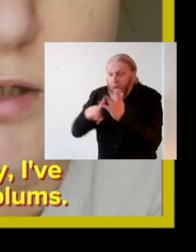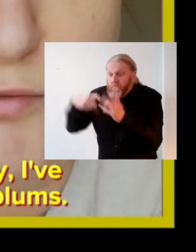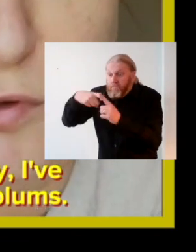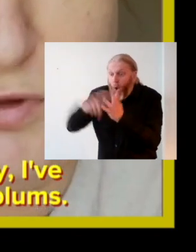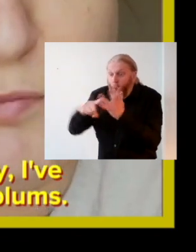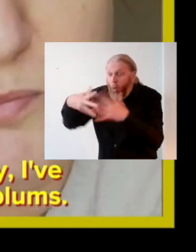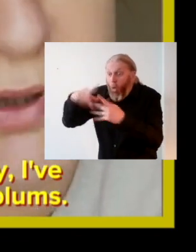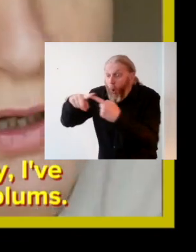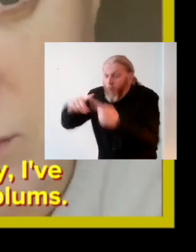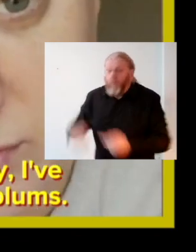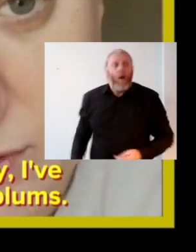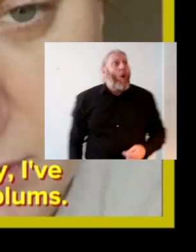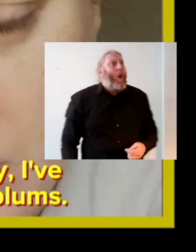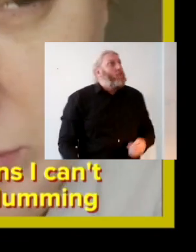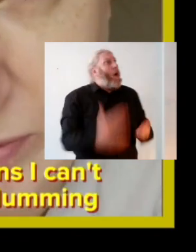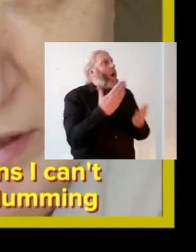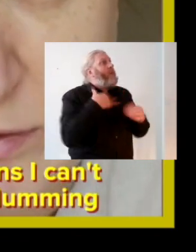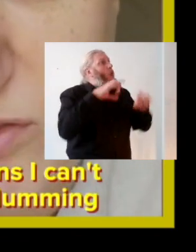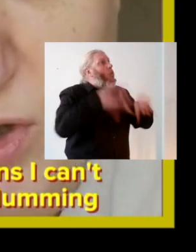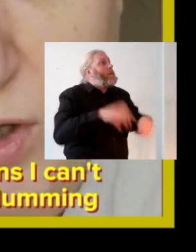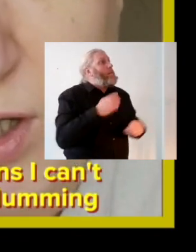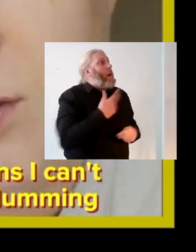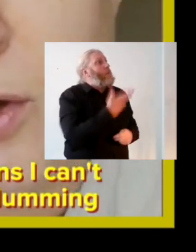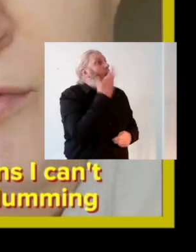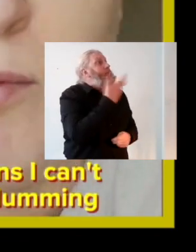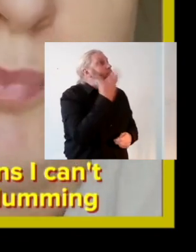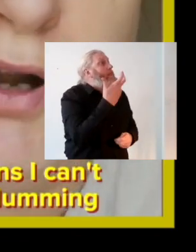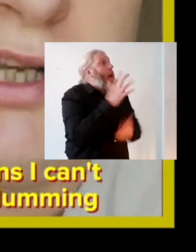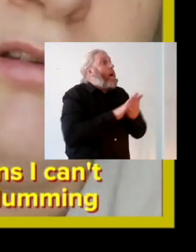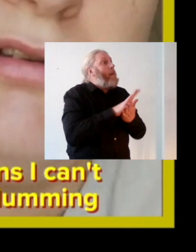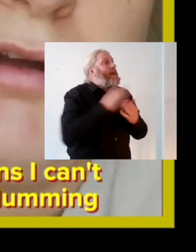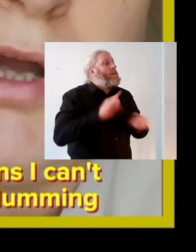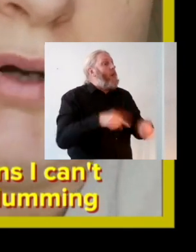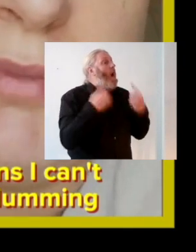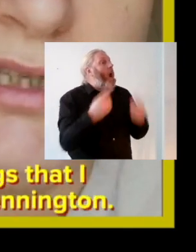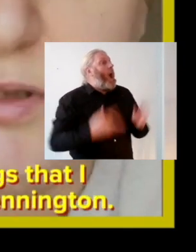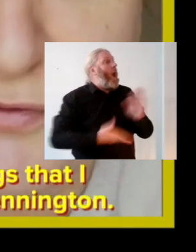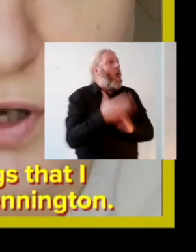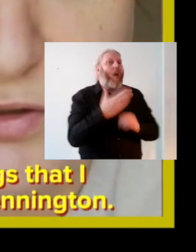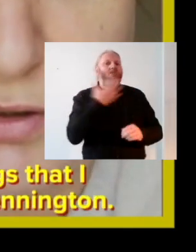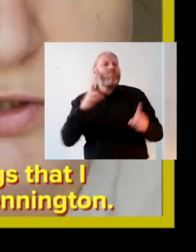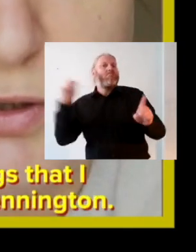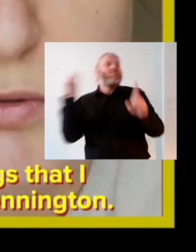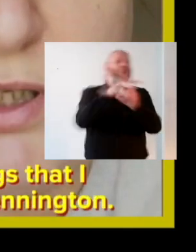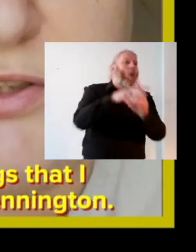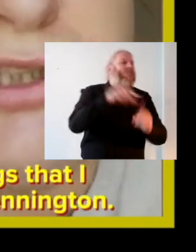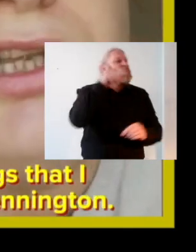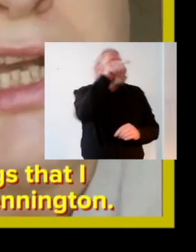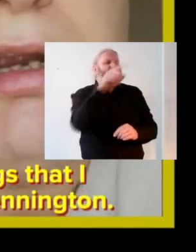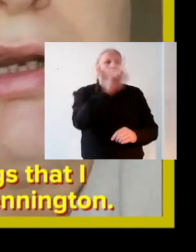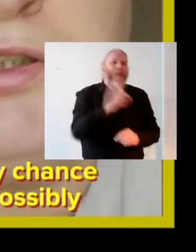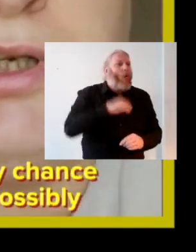Basically, I've lost my plums, which means I can't go round plumbing these thugs that I know in